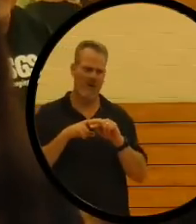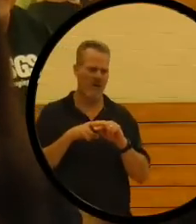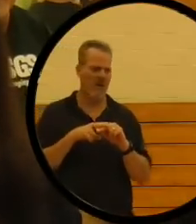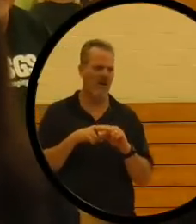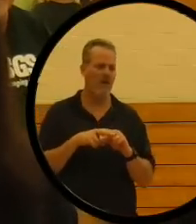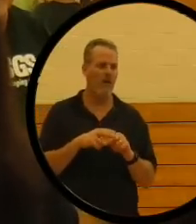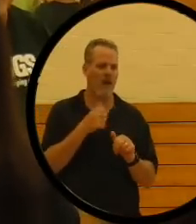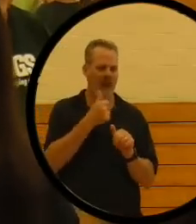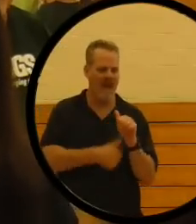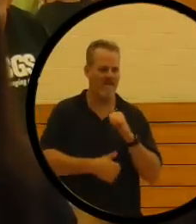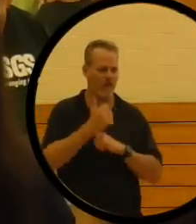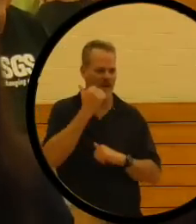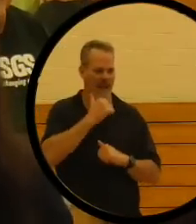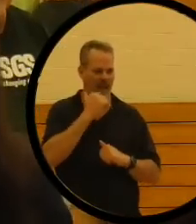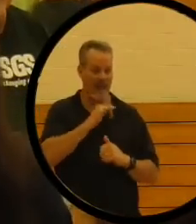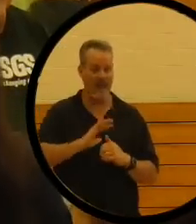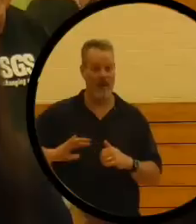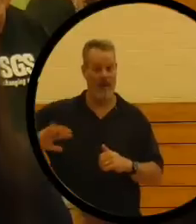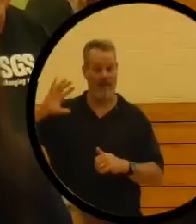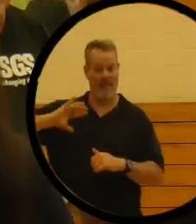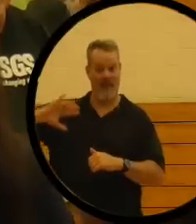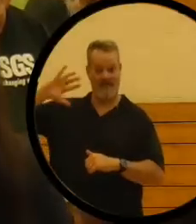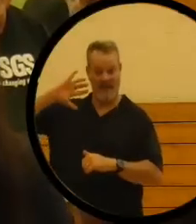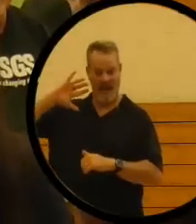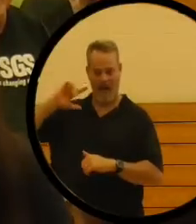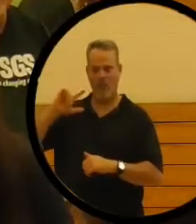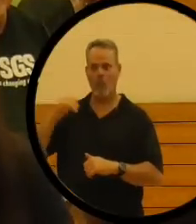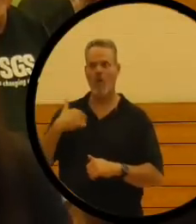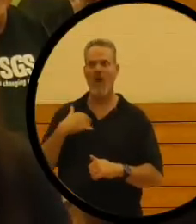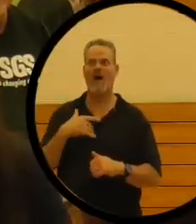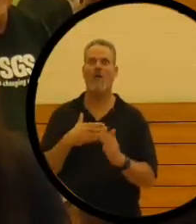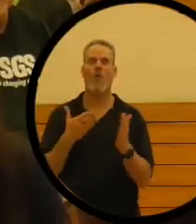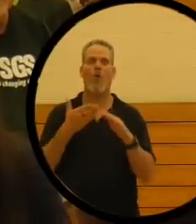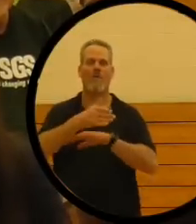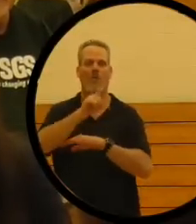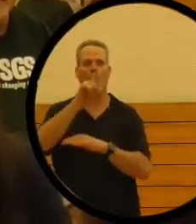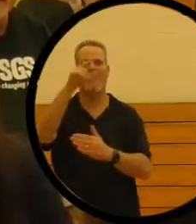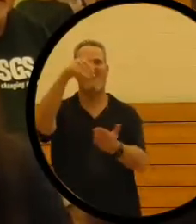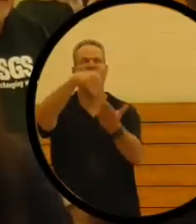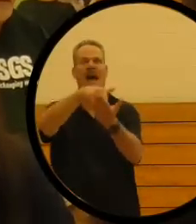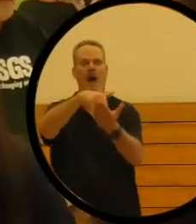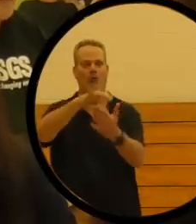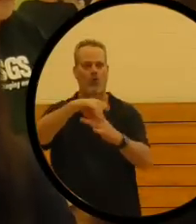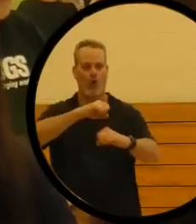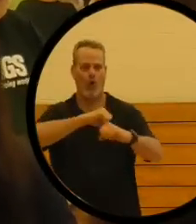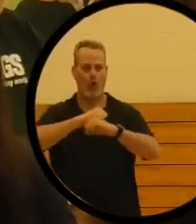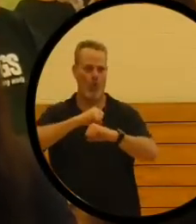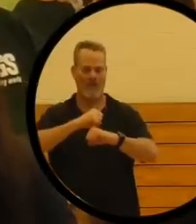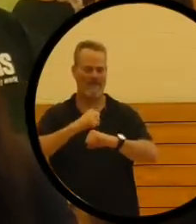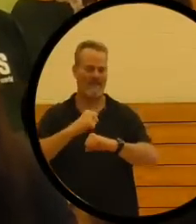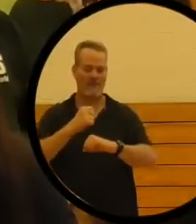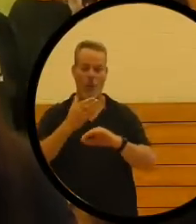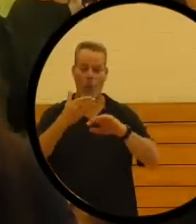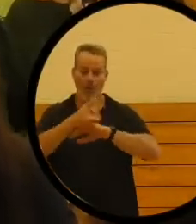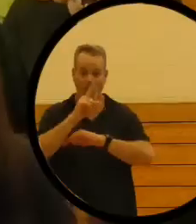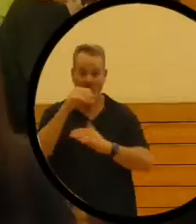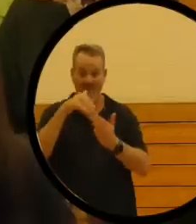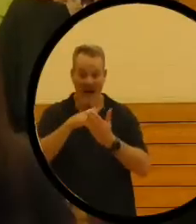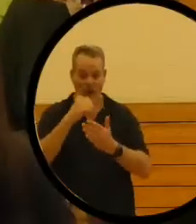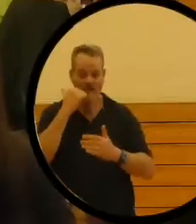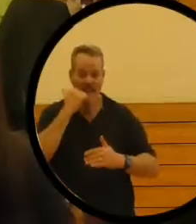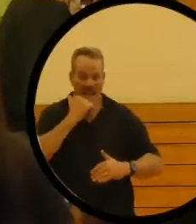day, but at that time, it was like 1,000 earthquakes, whether they felt it or not. It was like 1,000 a